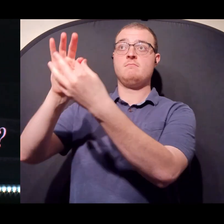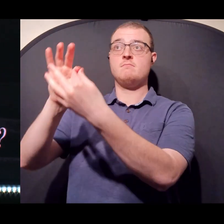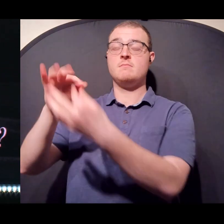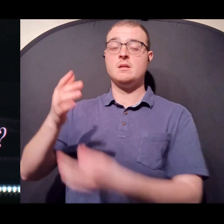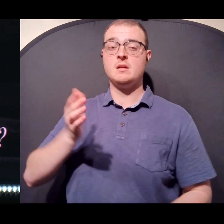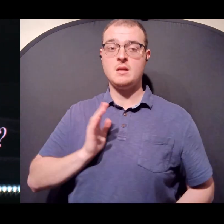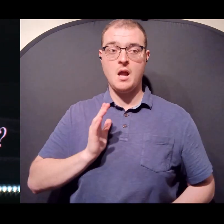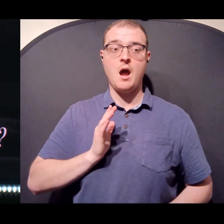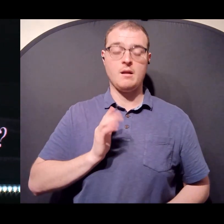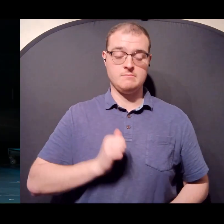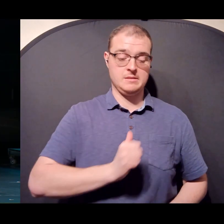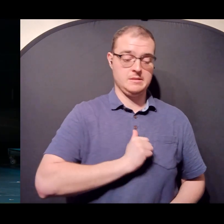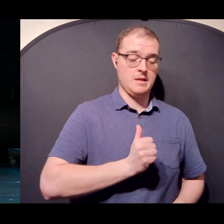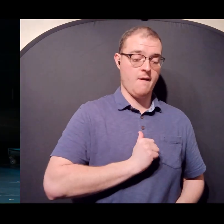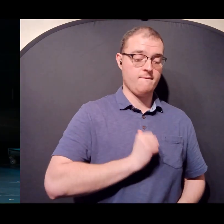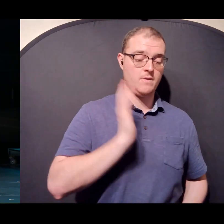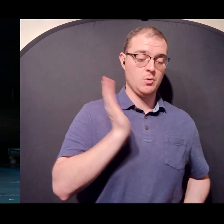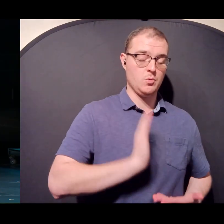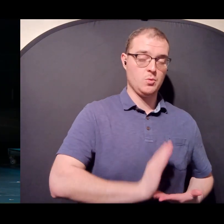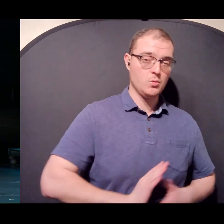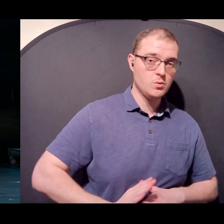away from me, all to God.